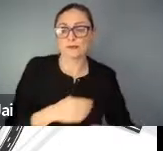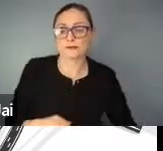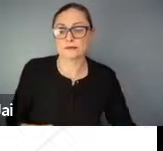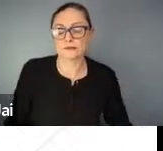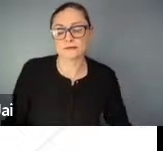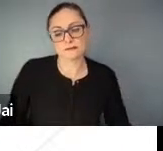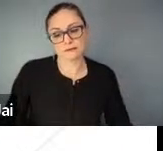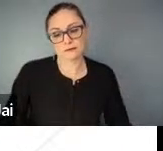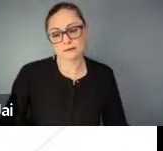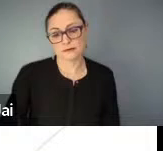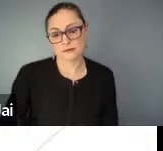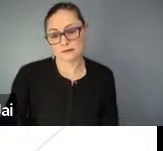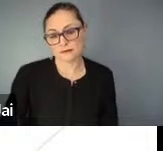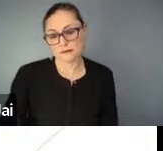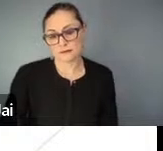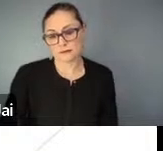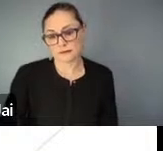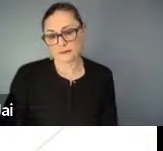Next slide, please.